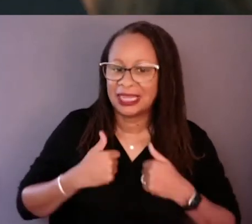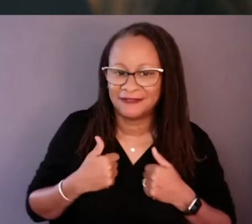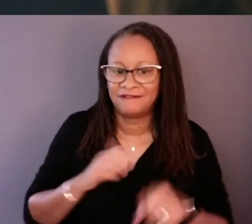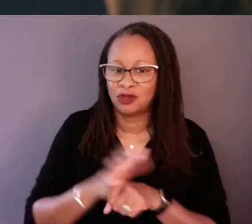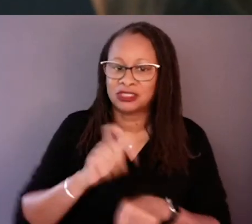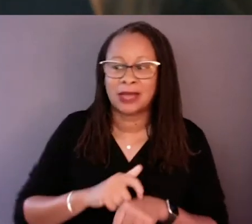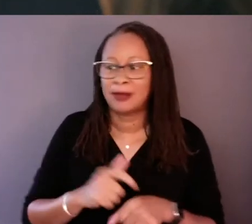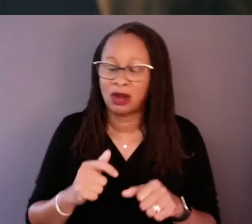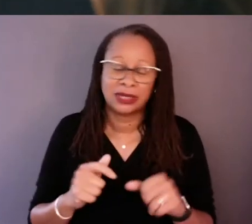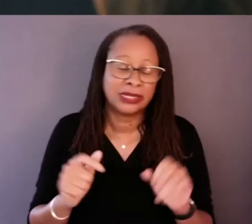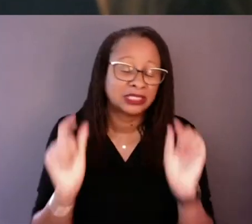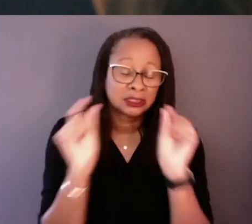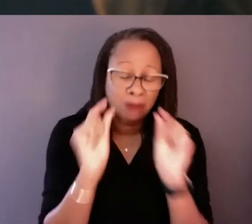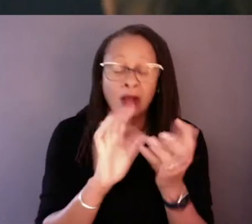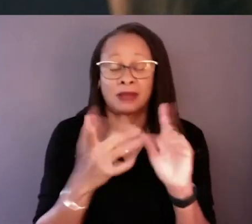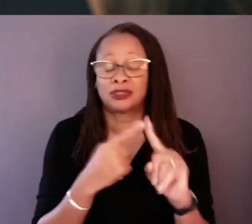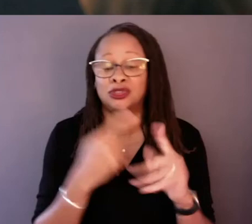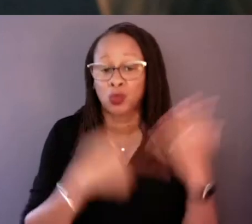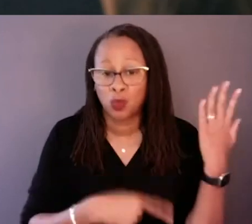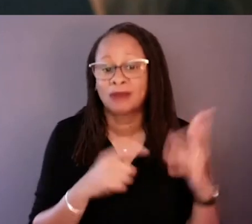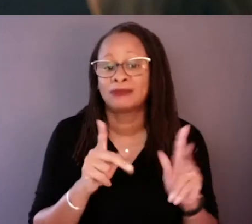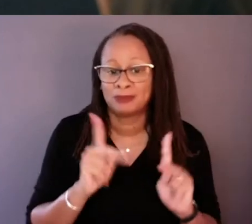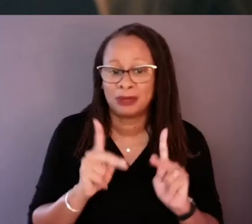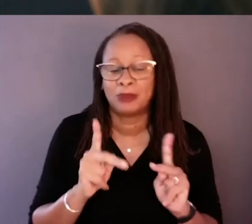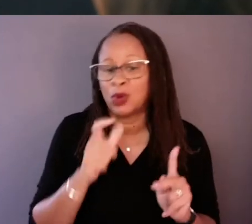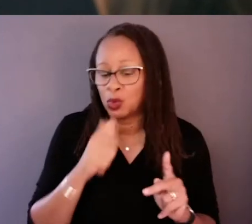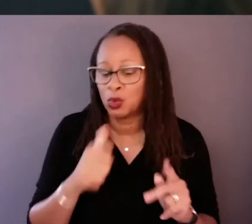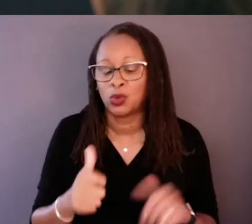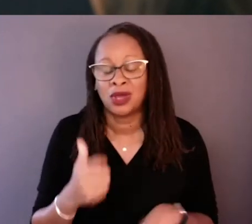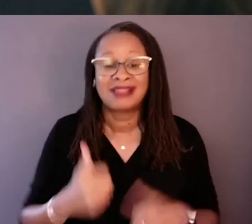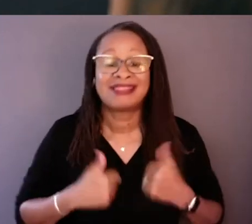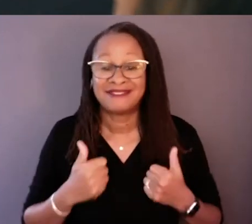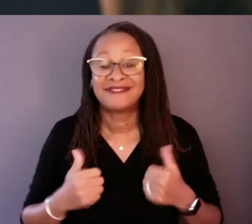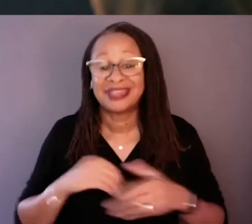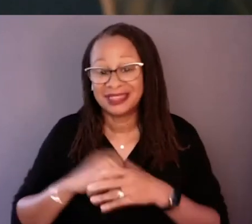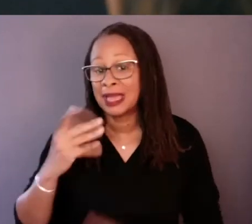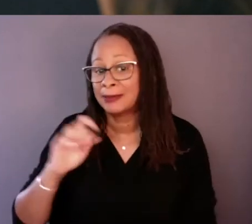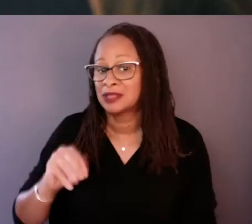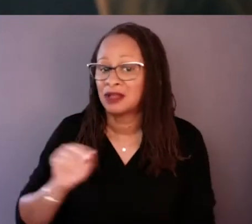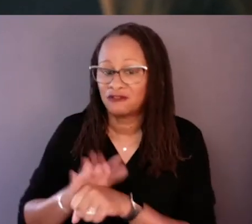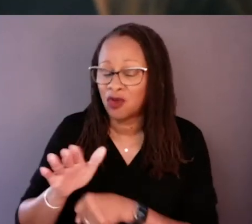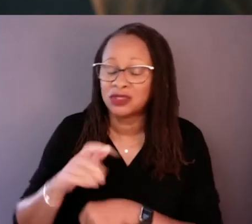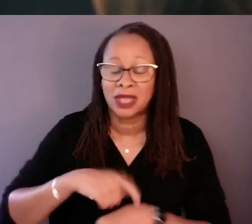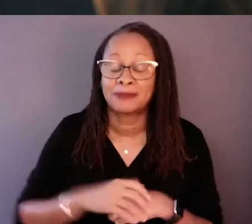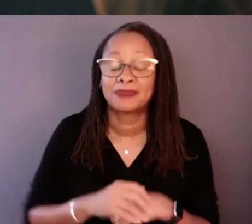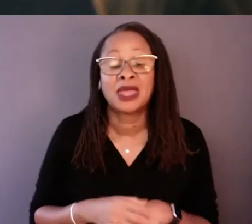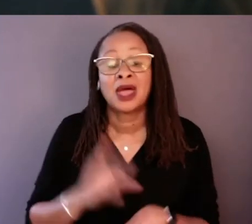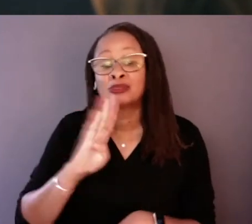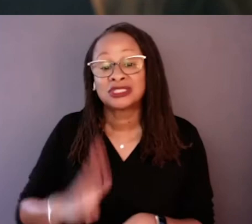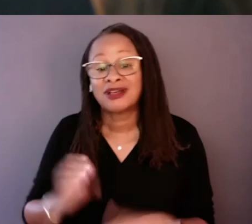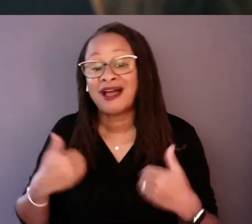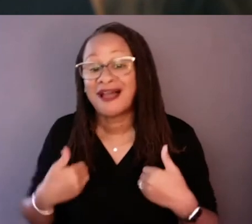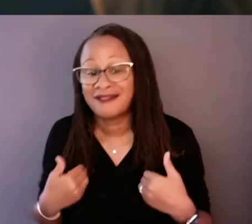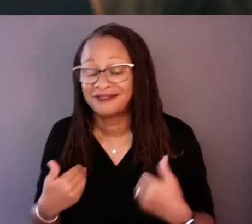guys and the Uruguay live with day in, day out. Brazil just had the first round of their elections, and the state with the most